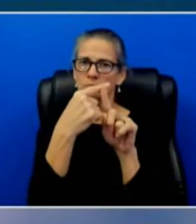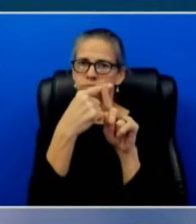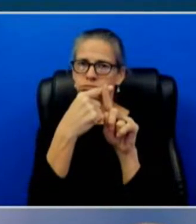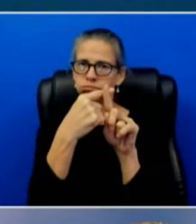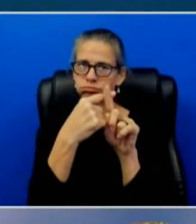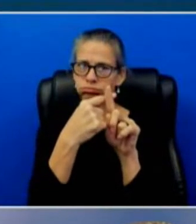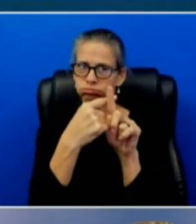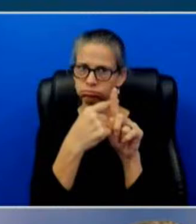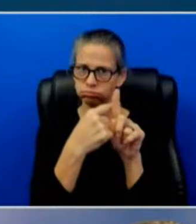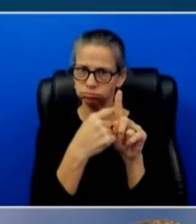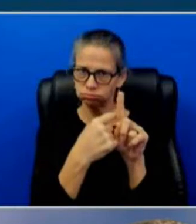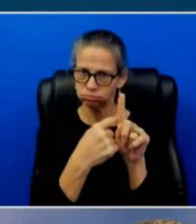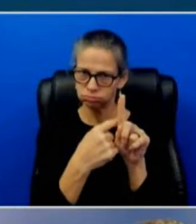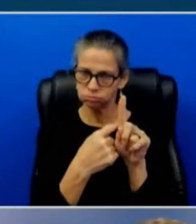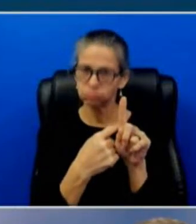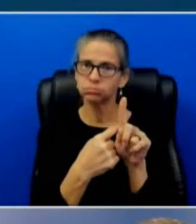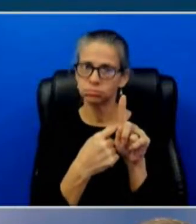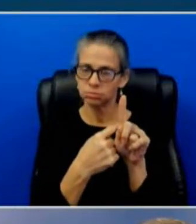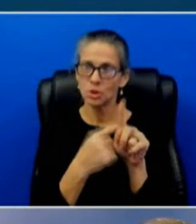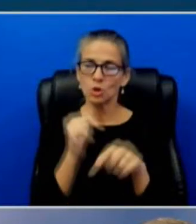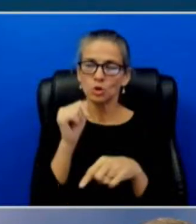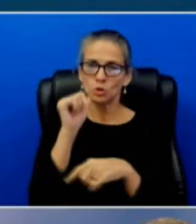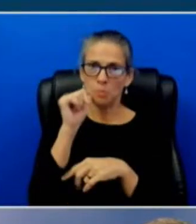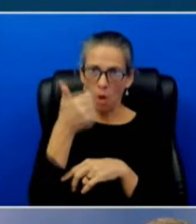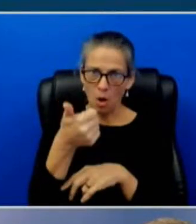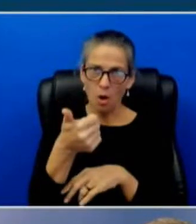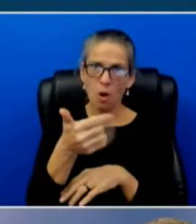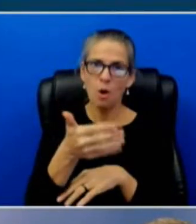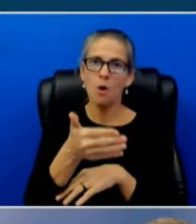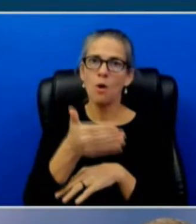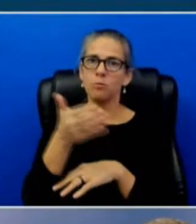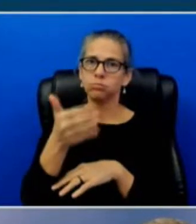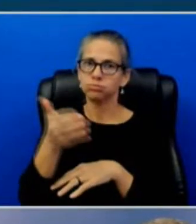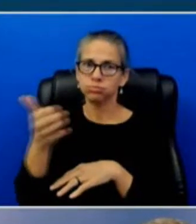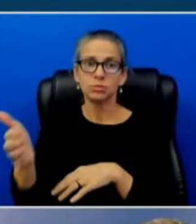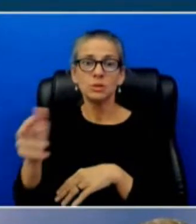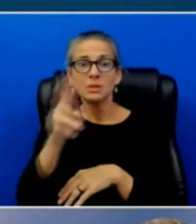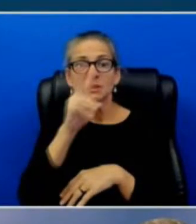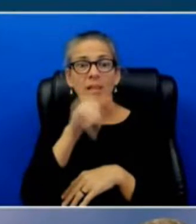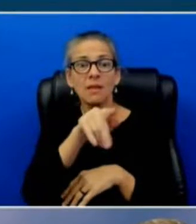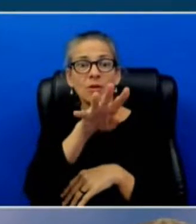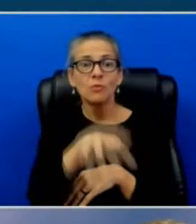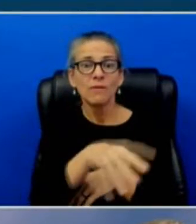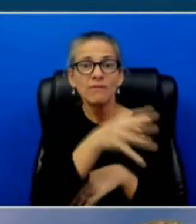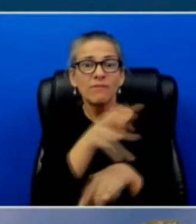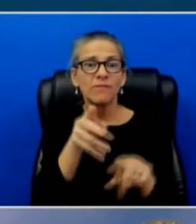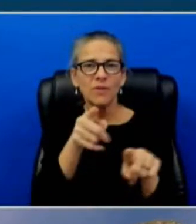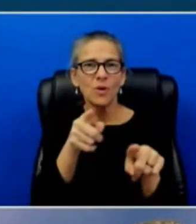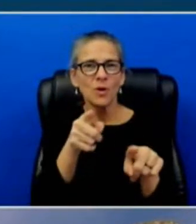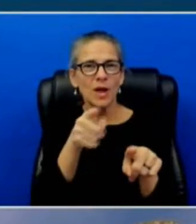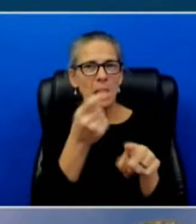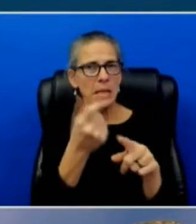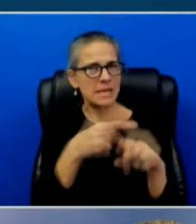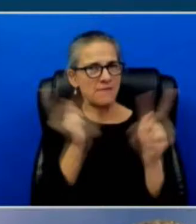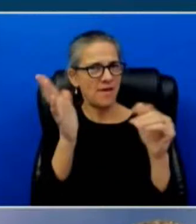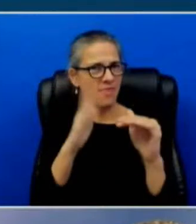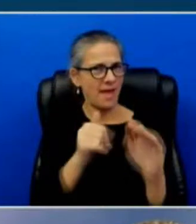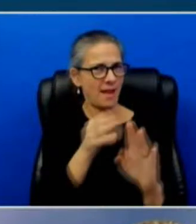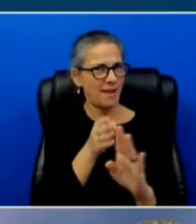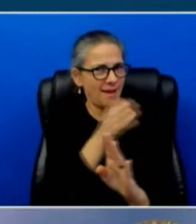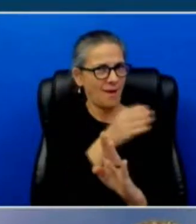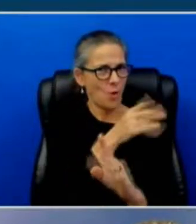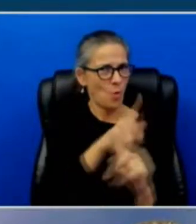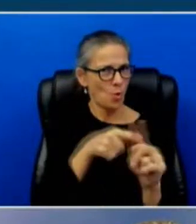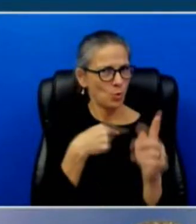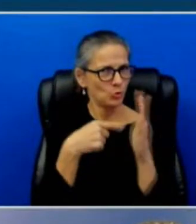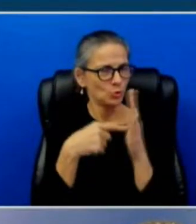certainly after that. Now, this graph is a little different than the last ones we've shown you because this is the wind